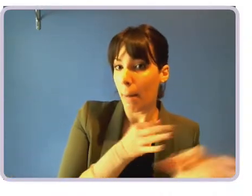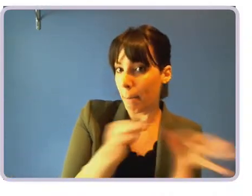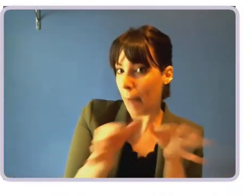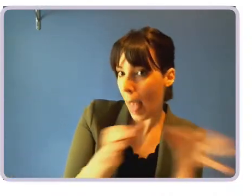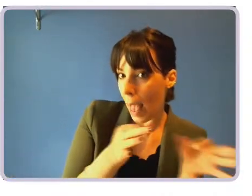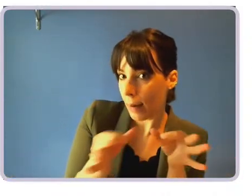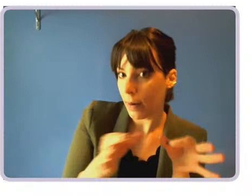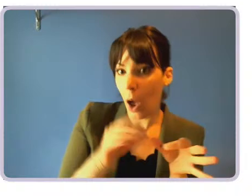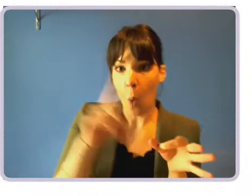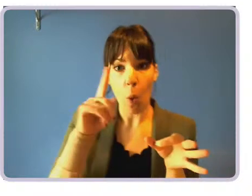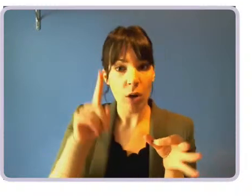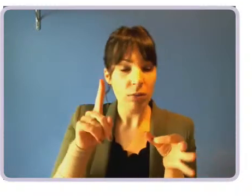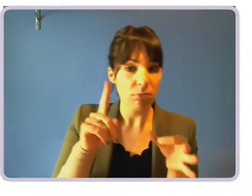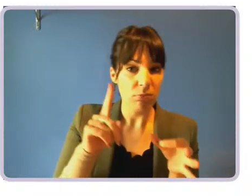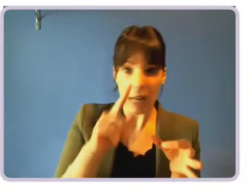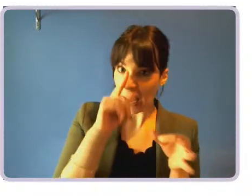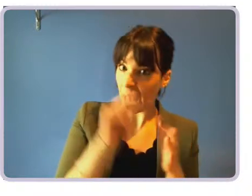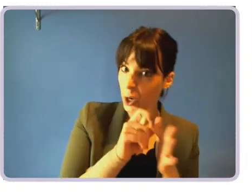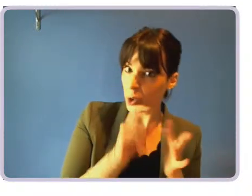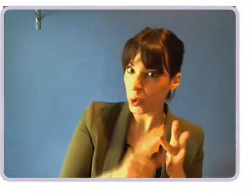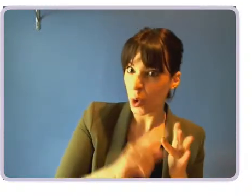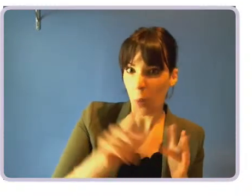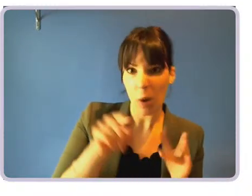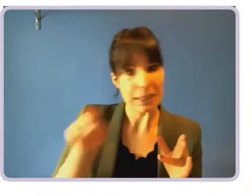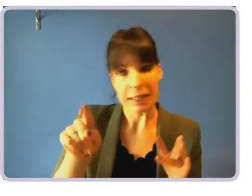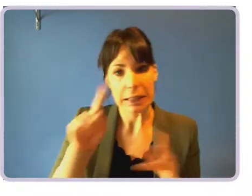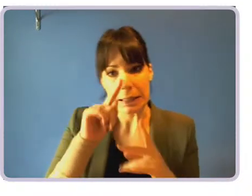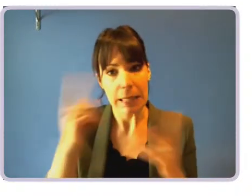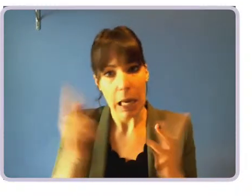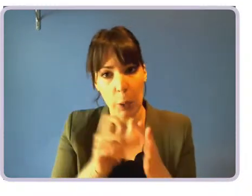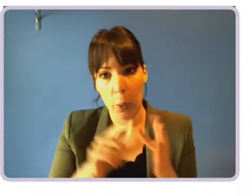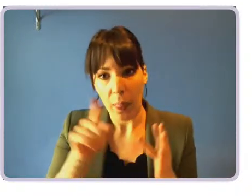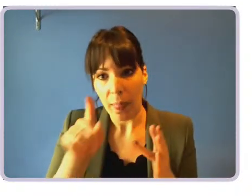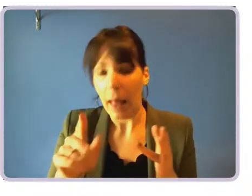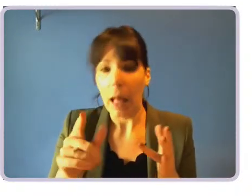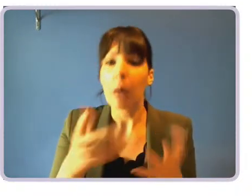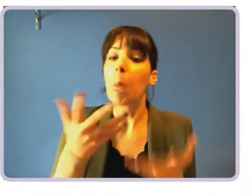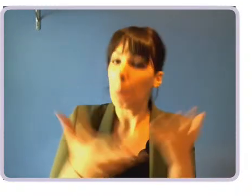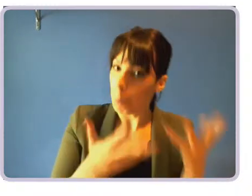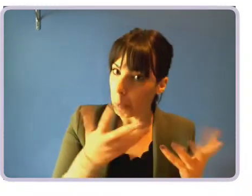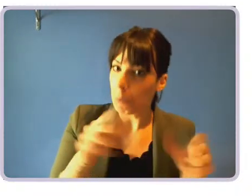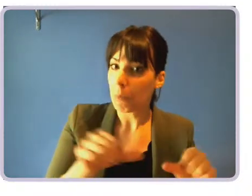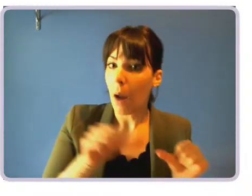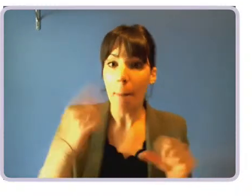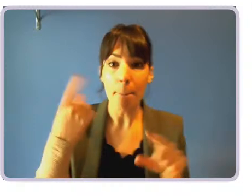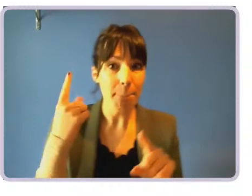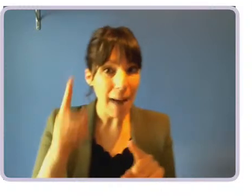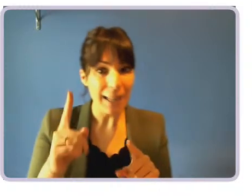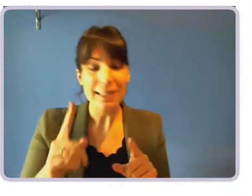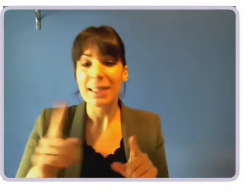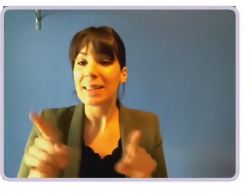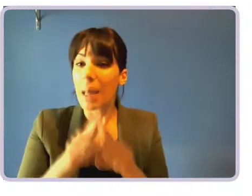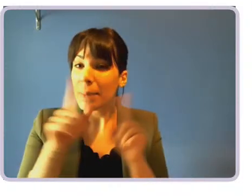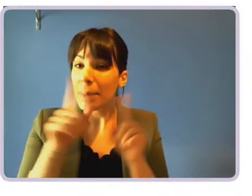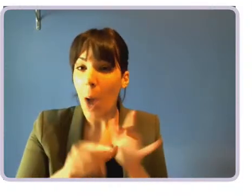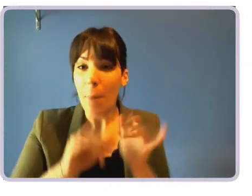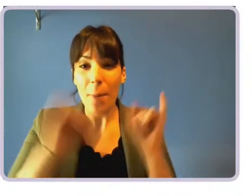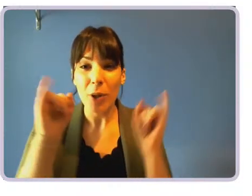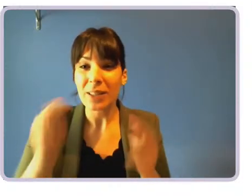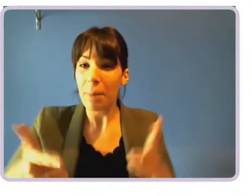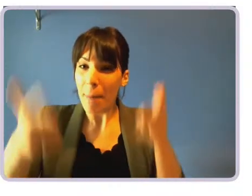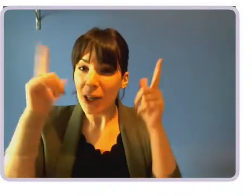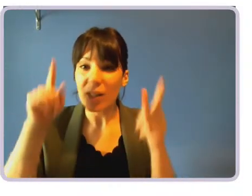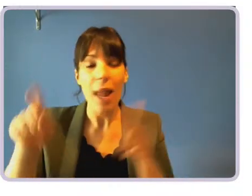need to have contingencies for. And at the same time, emergency managers are learning a heck of a lot more about how to make their resources